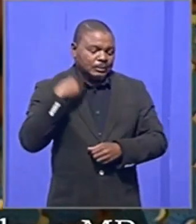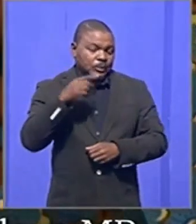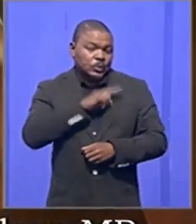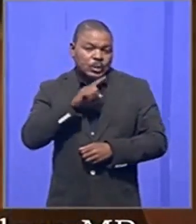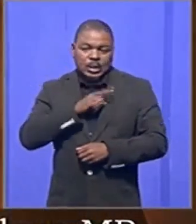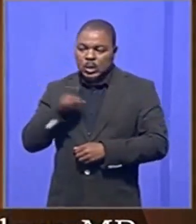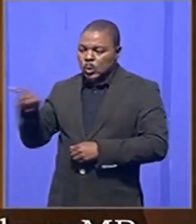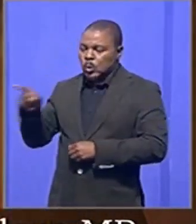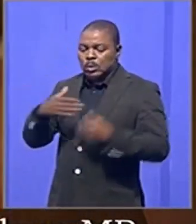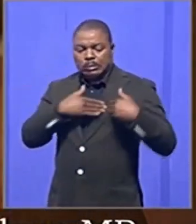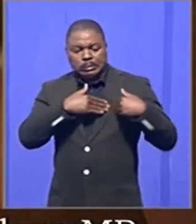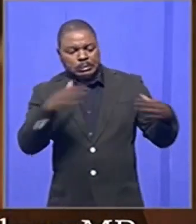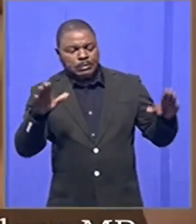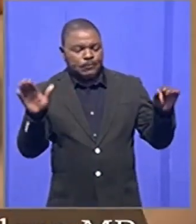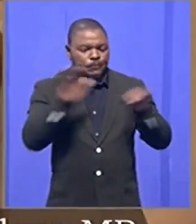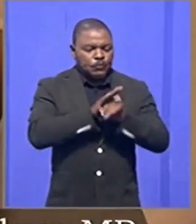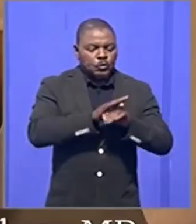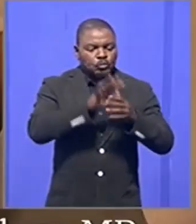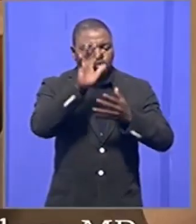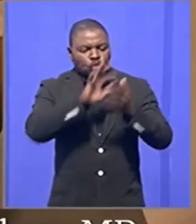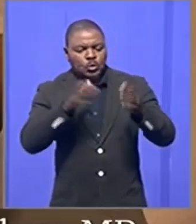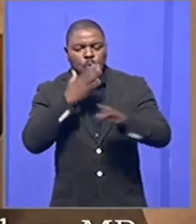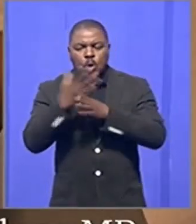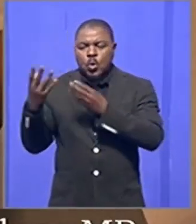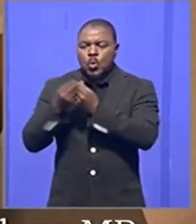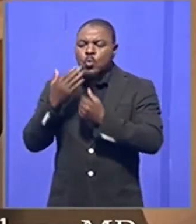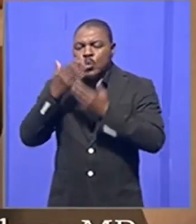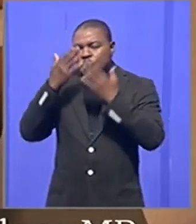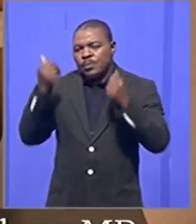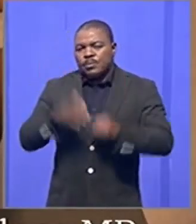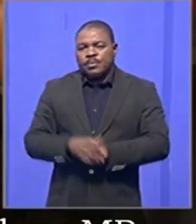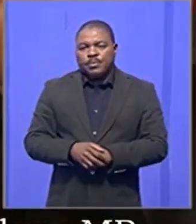a bolela gore o be a šoma le bomang. This is very much